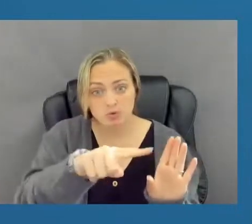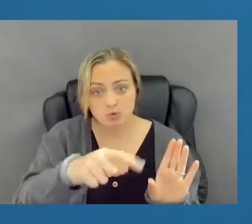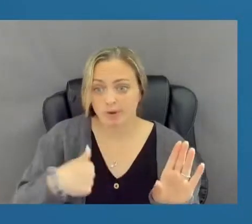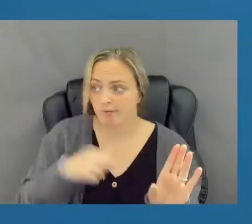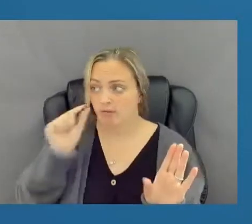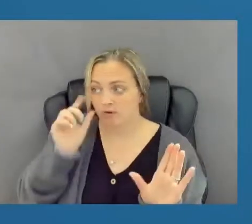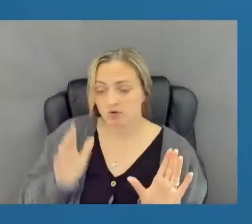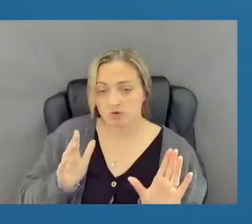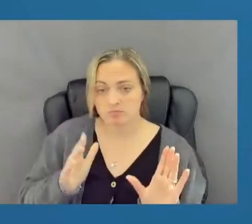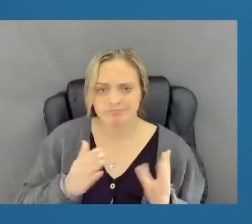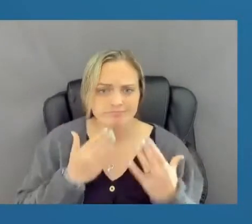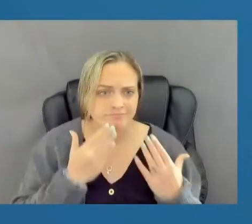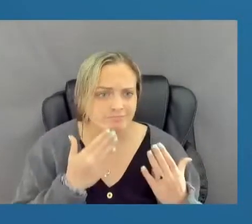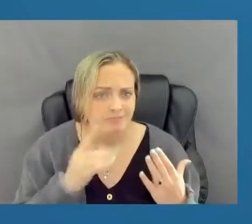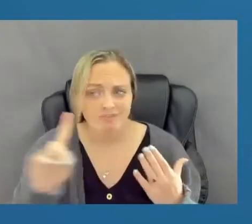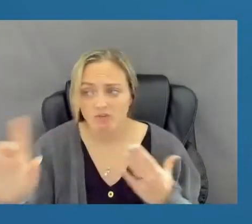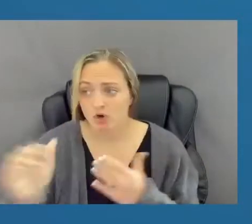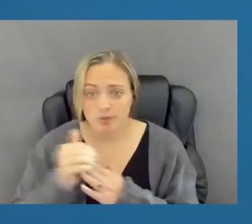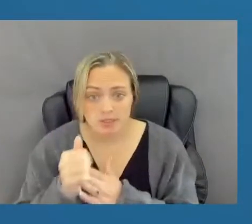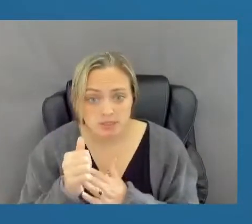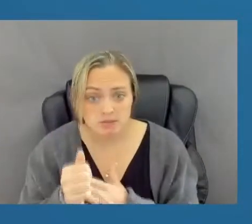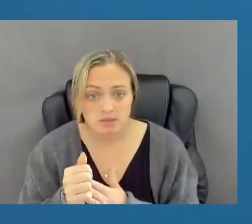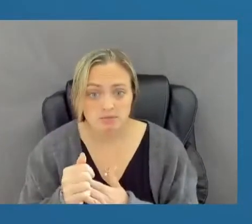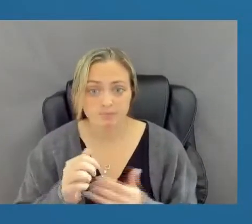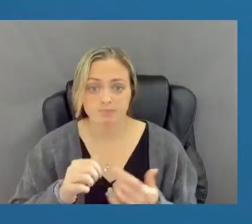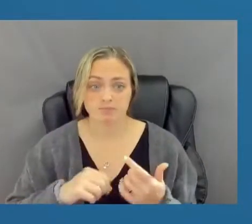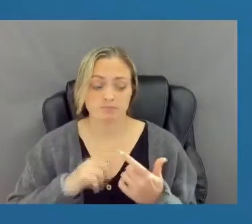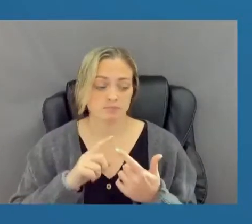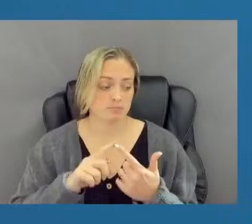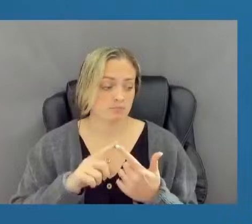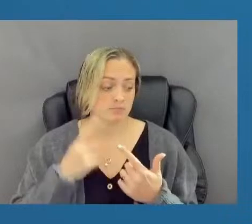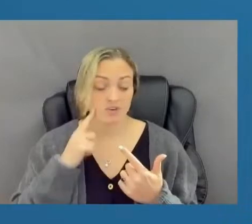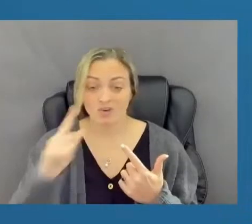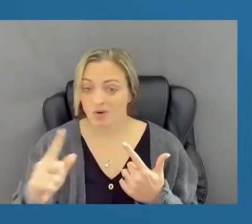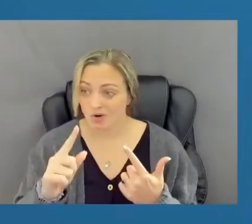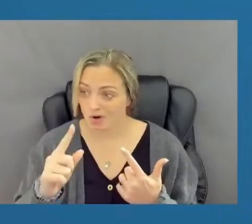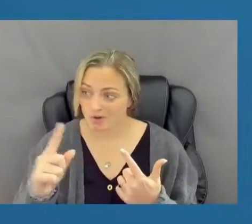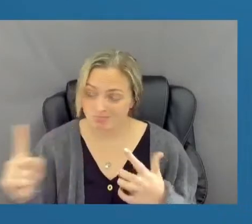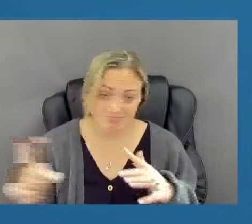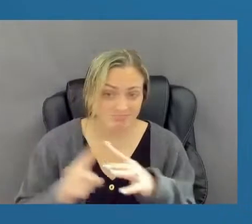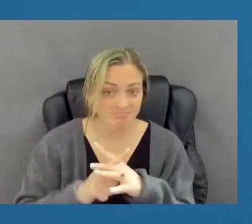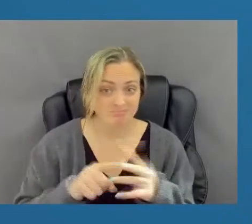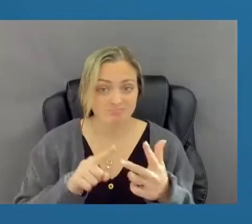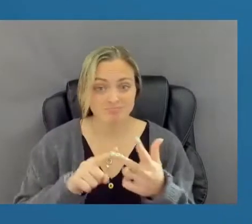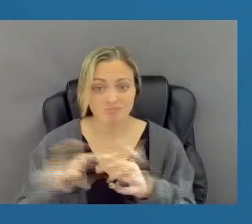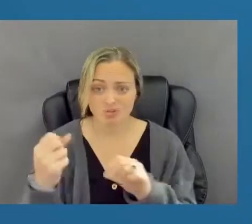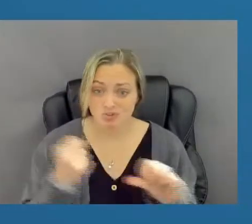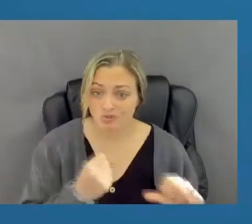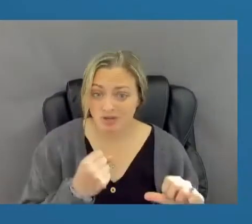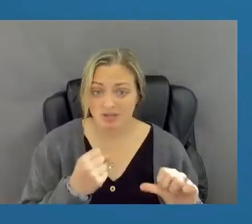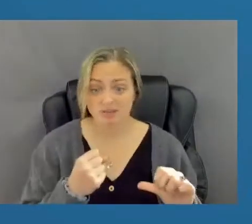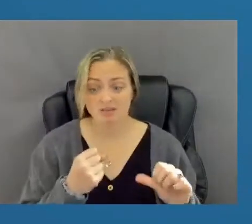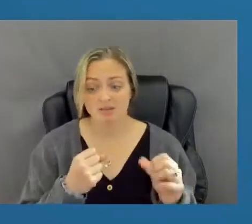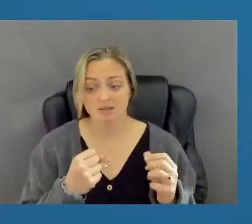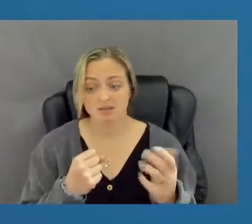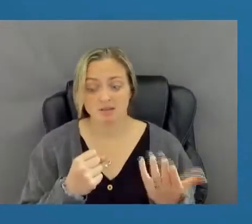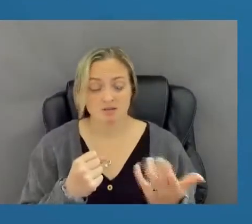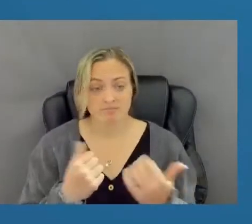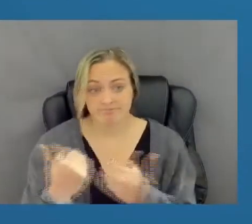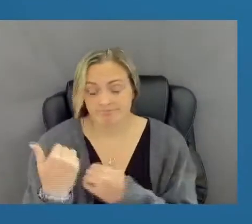So thankful for her leadership, thankful for her presence, thankful for her strength on behalf